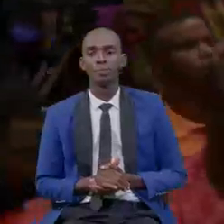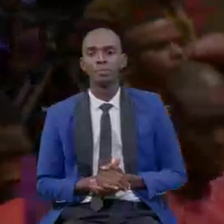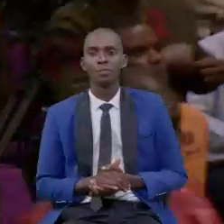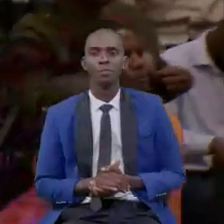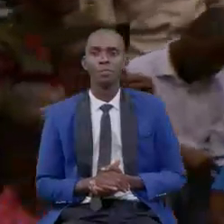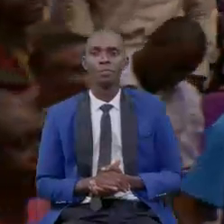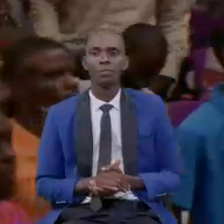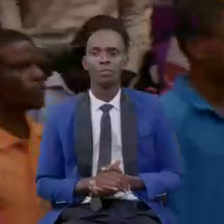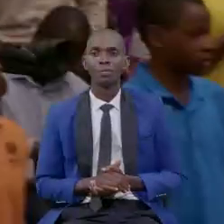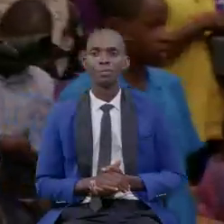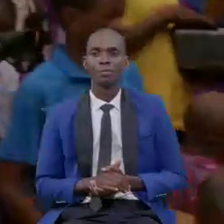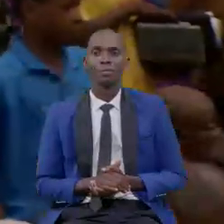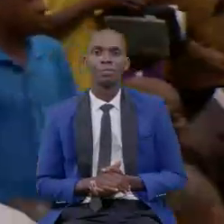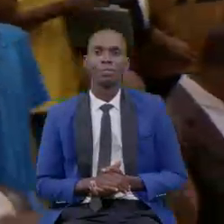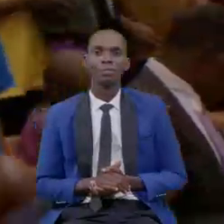He saves.